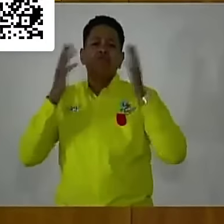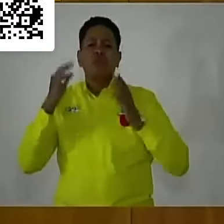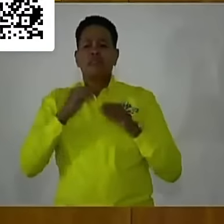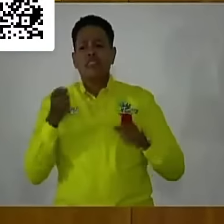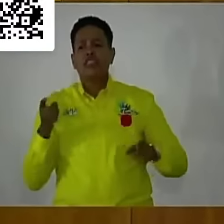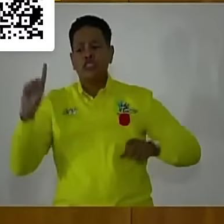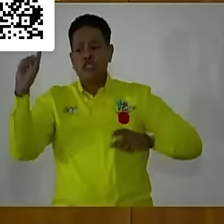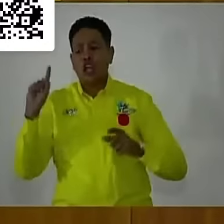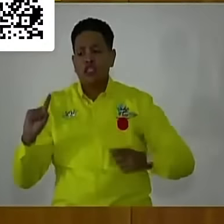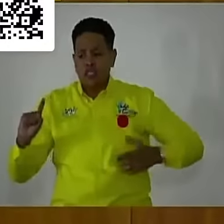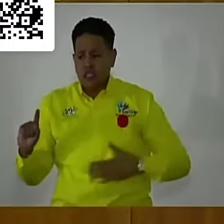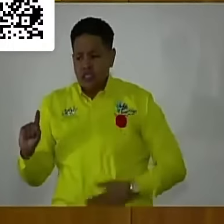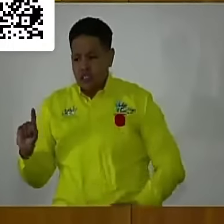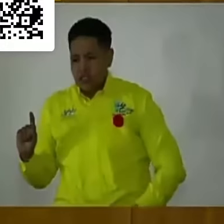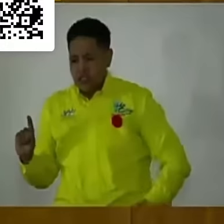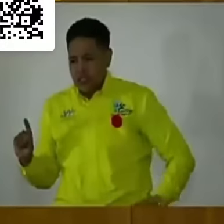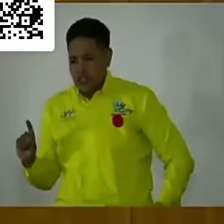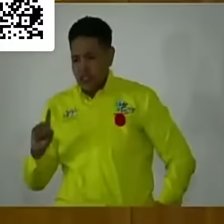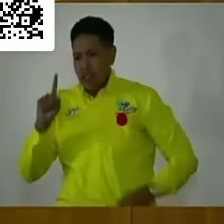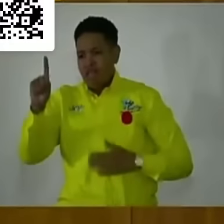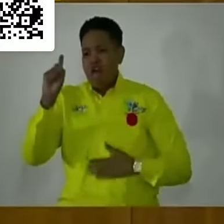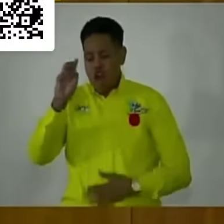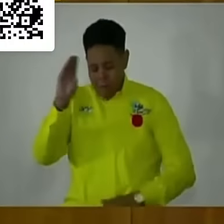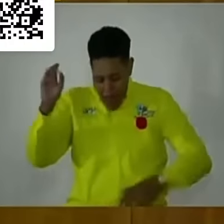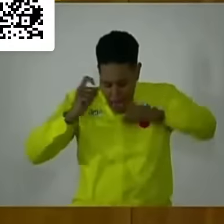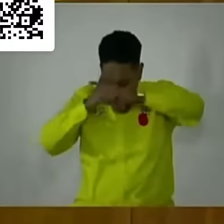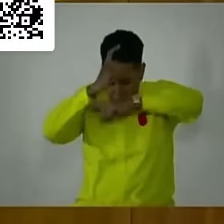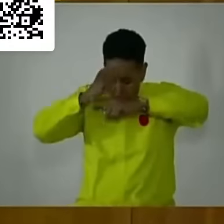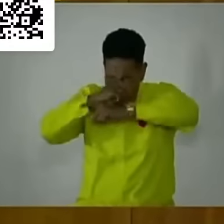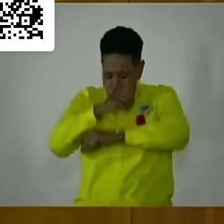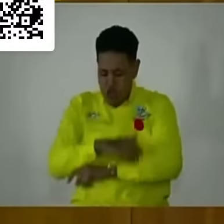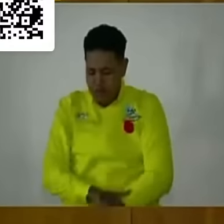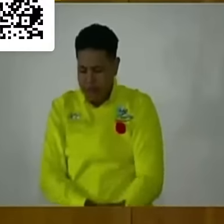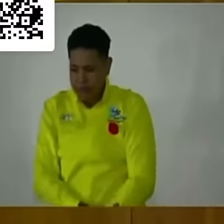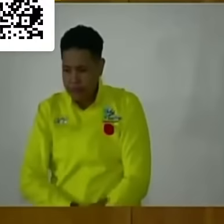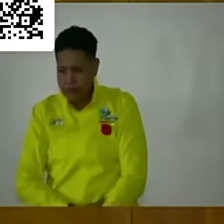insult of 100 million per year.